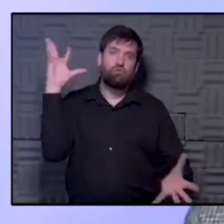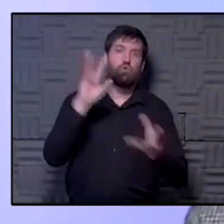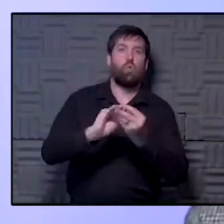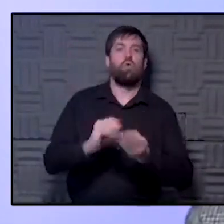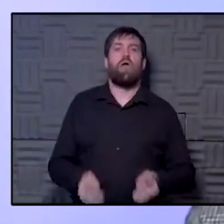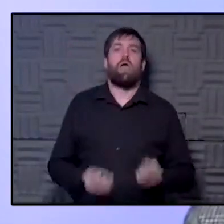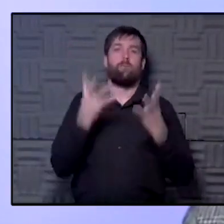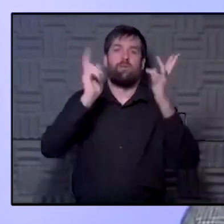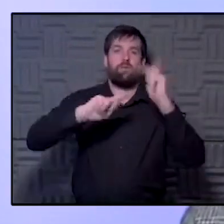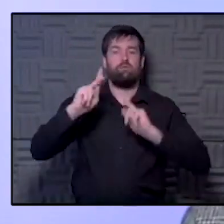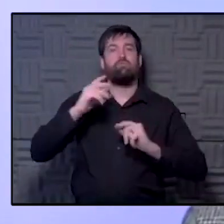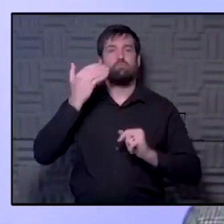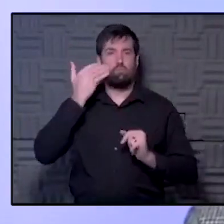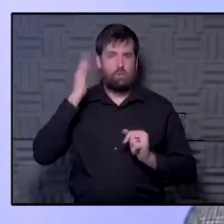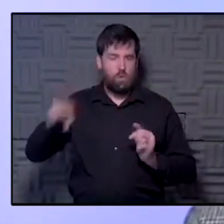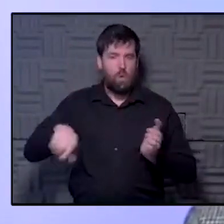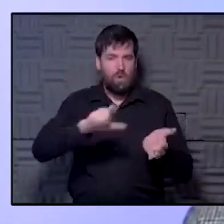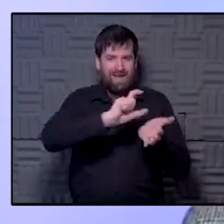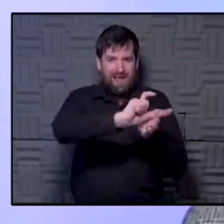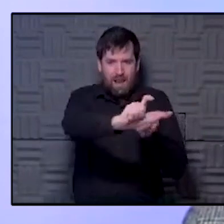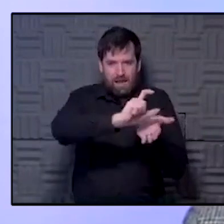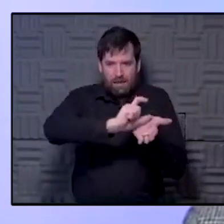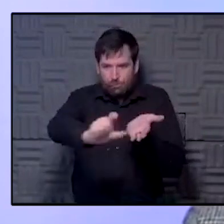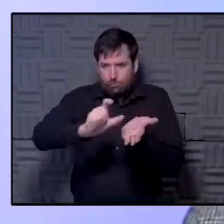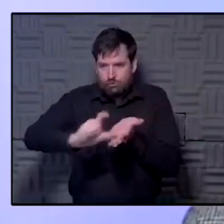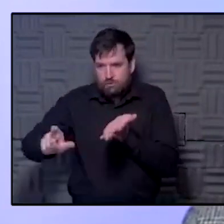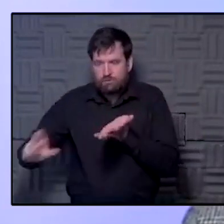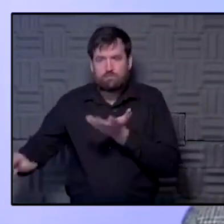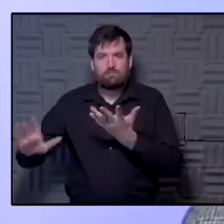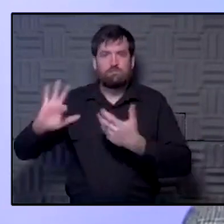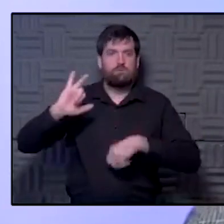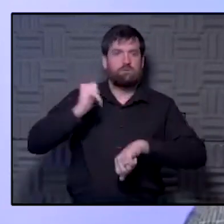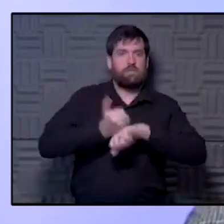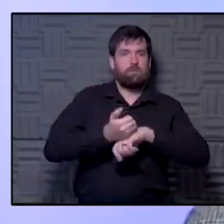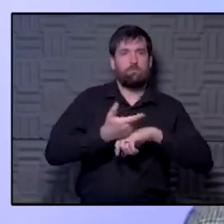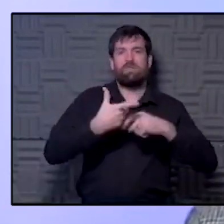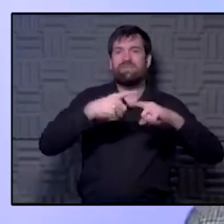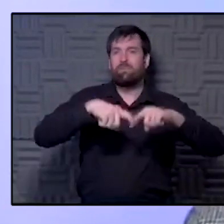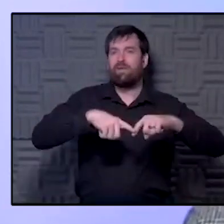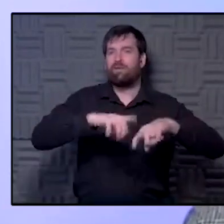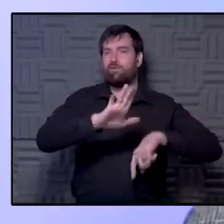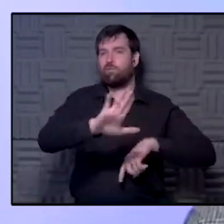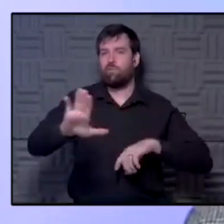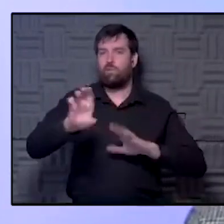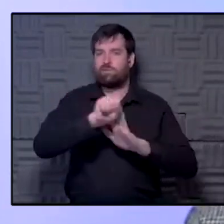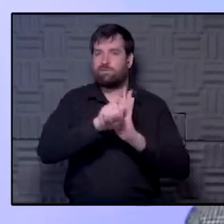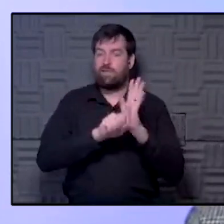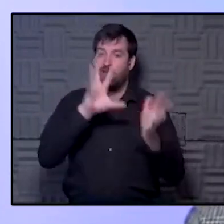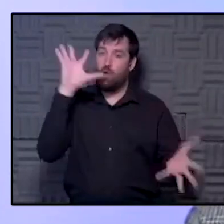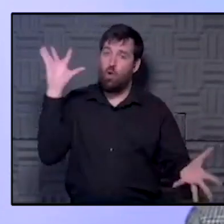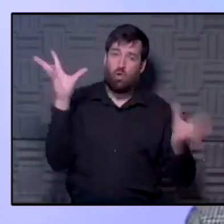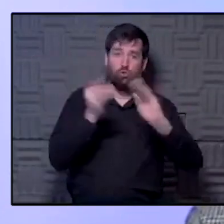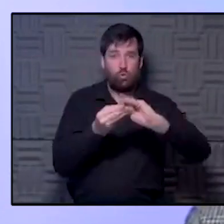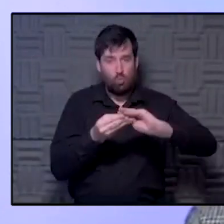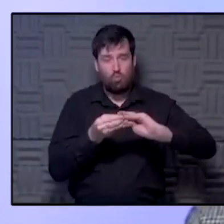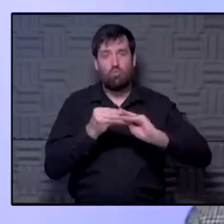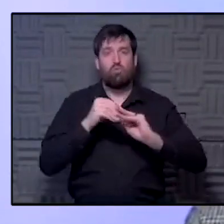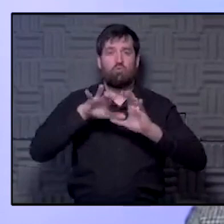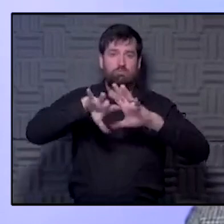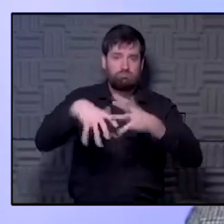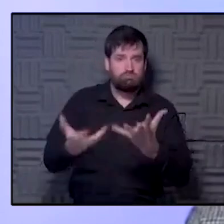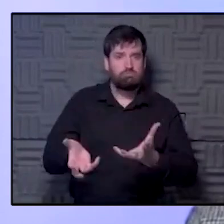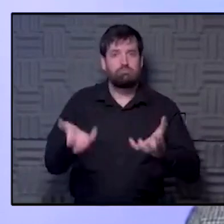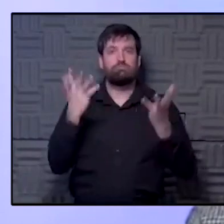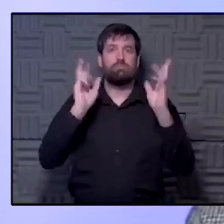population. We know the allocation, was set up so that depending on your state total population, that's kind of what you got as